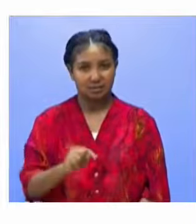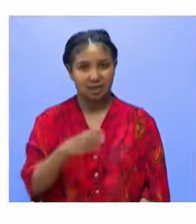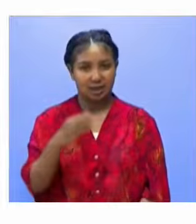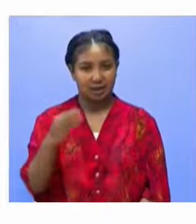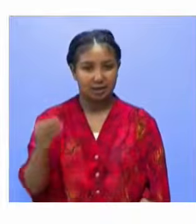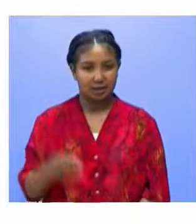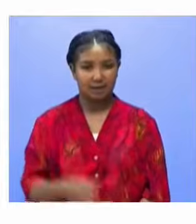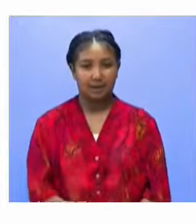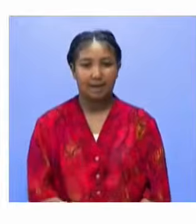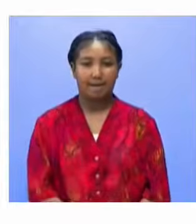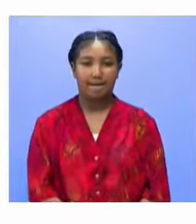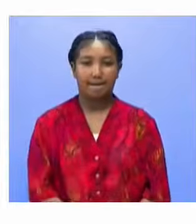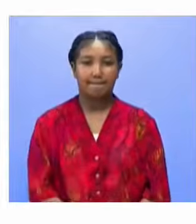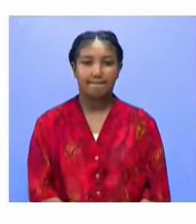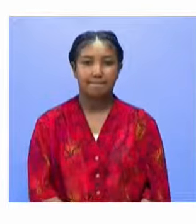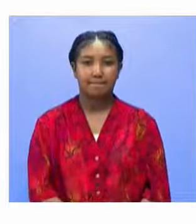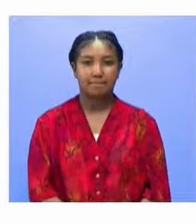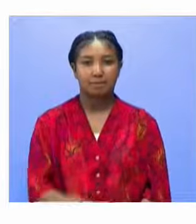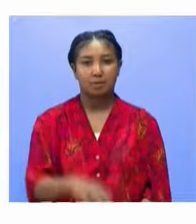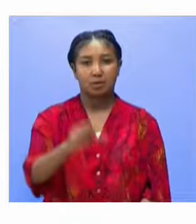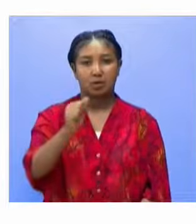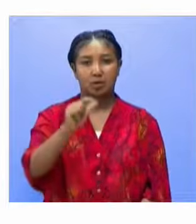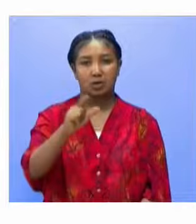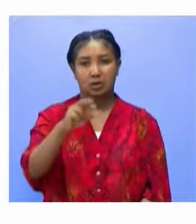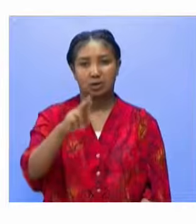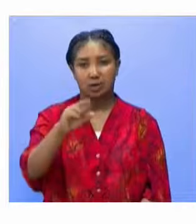and already.